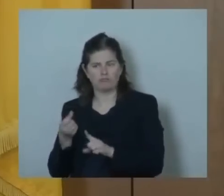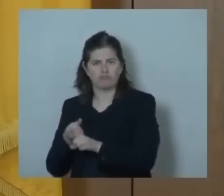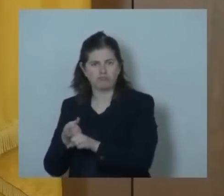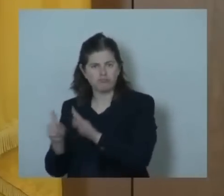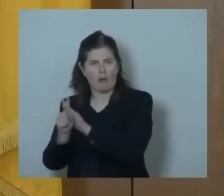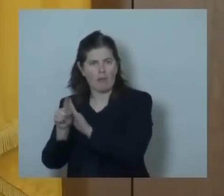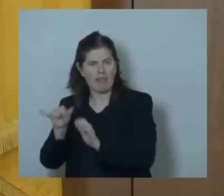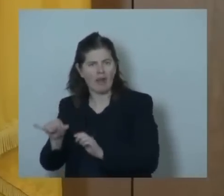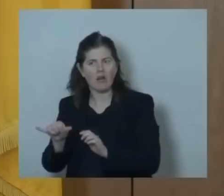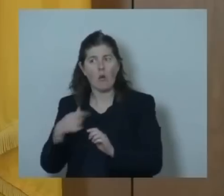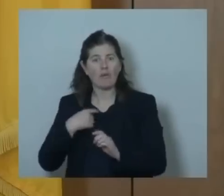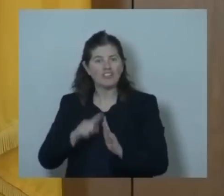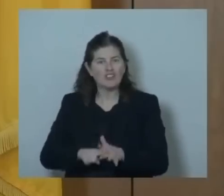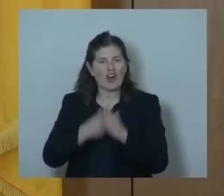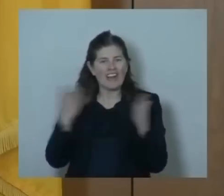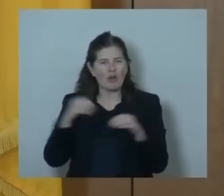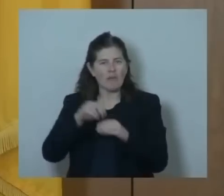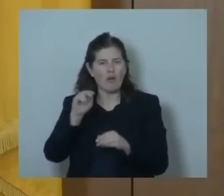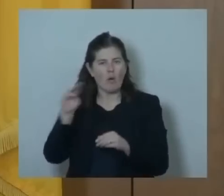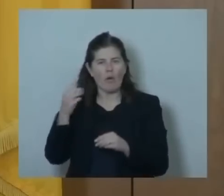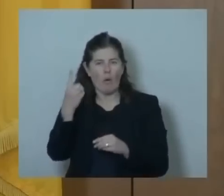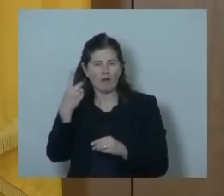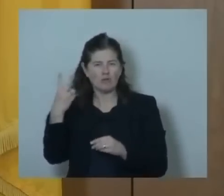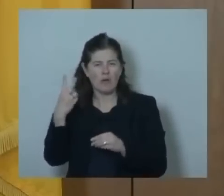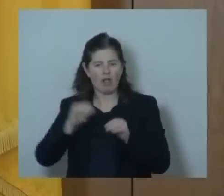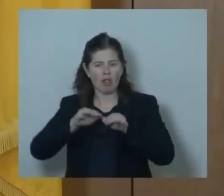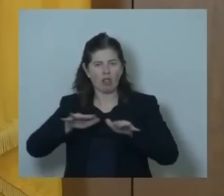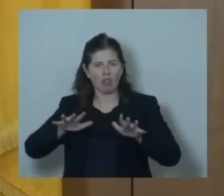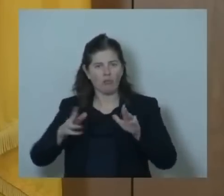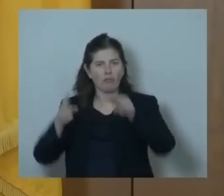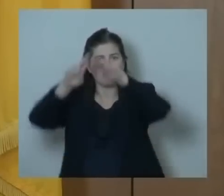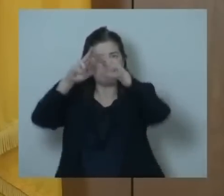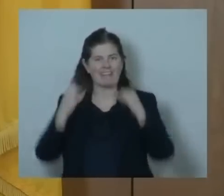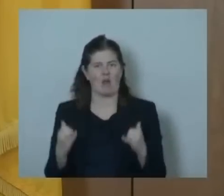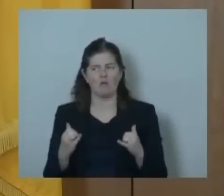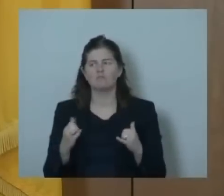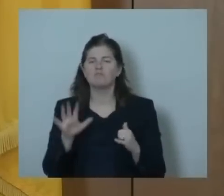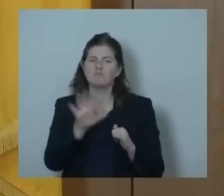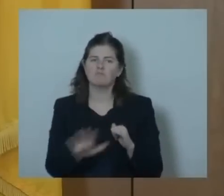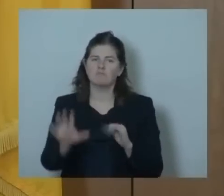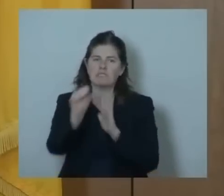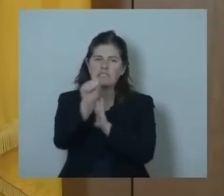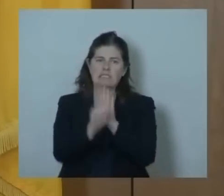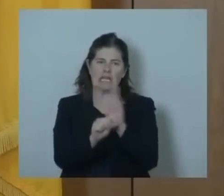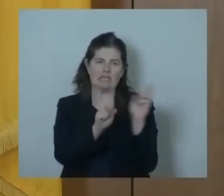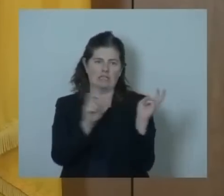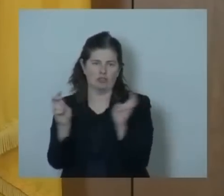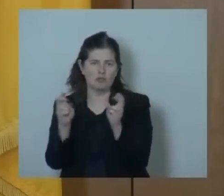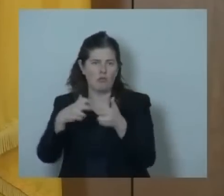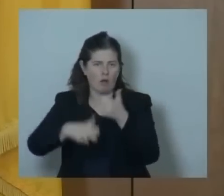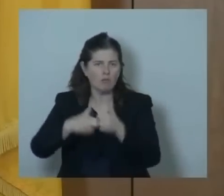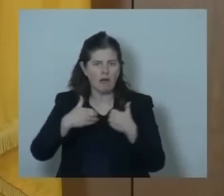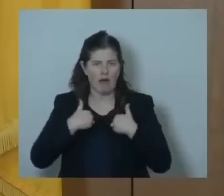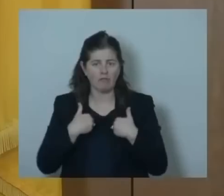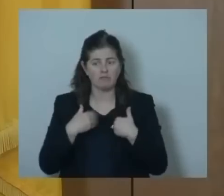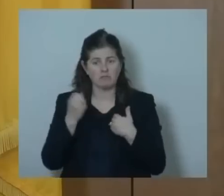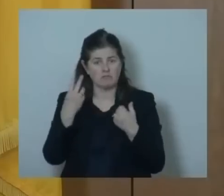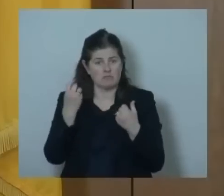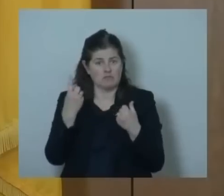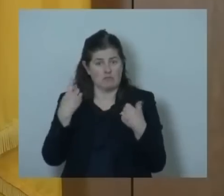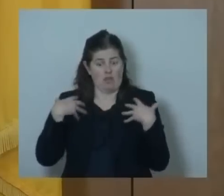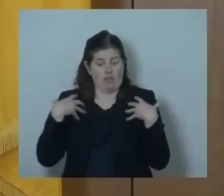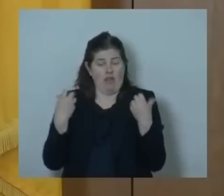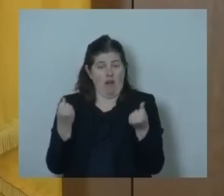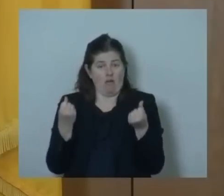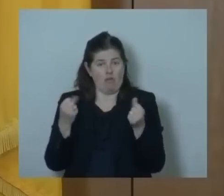or 2 cases, right? It spreads rapidly, we know that. So it's a state issue. So the health of the state is dependent upon a